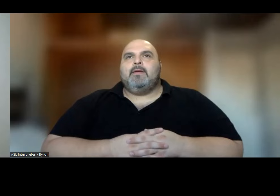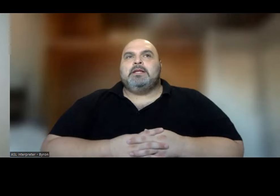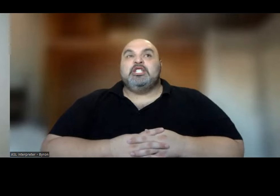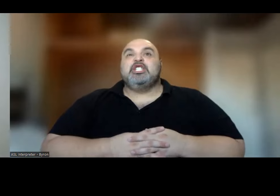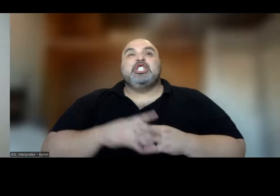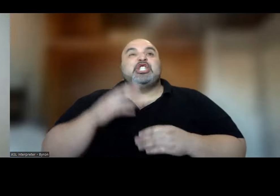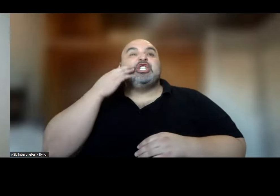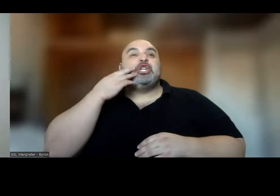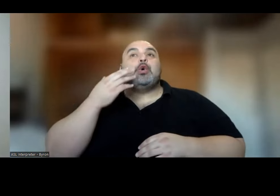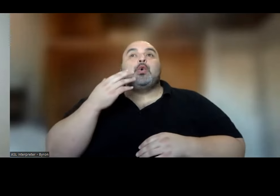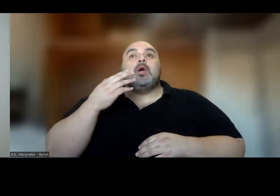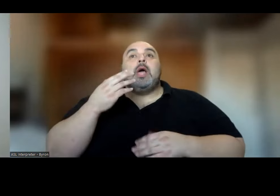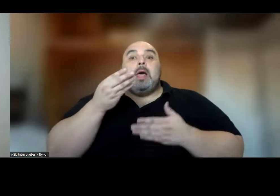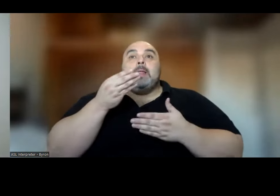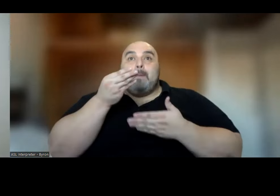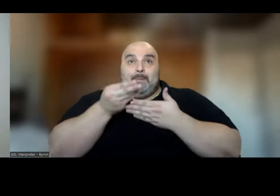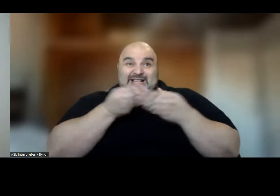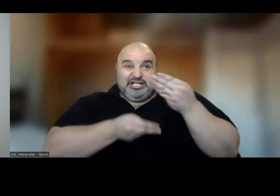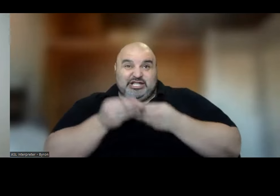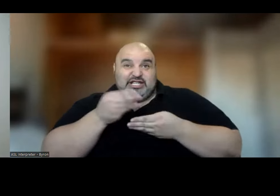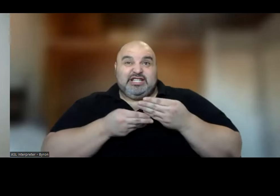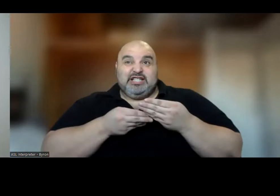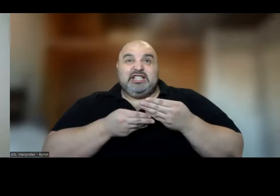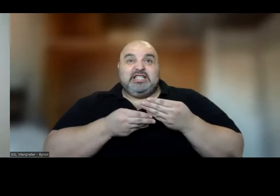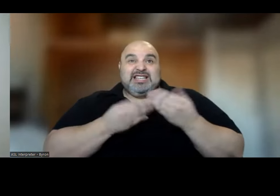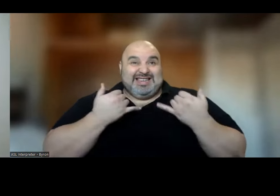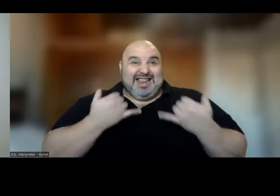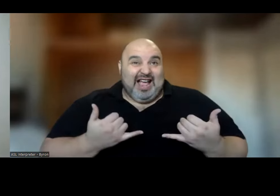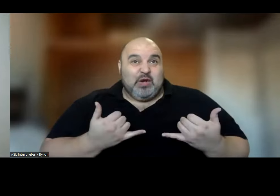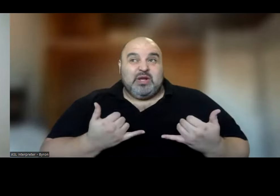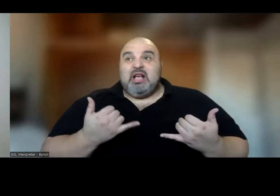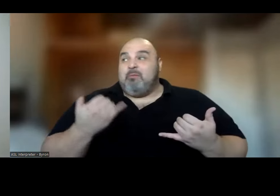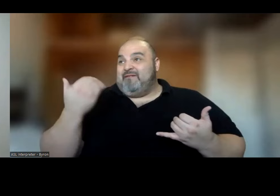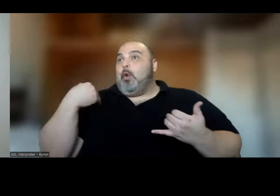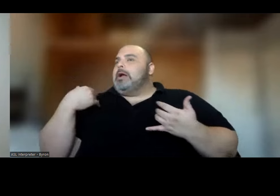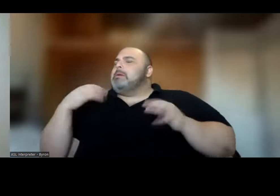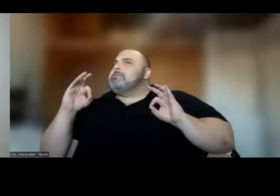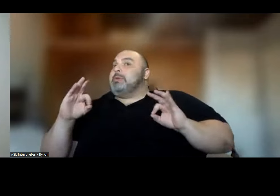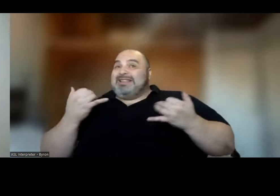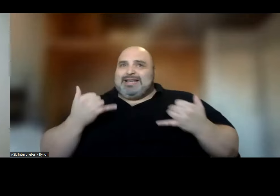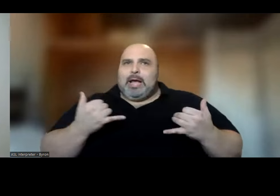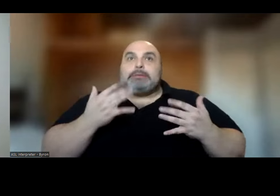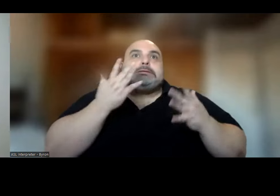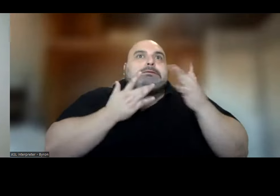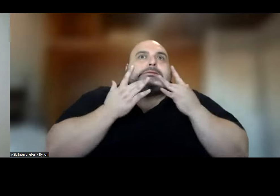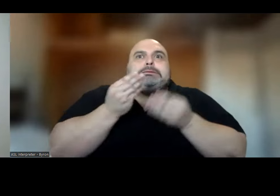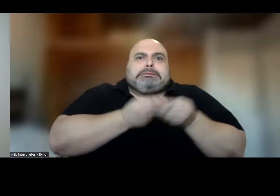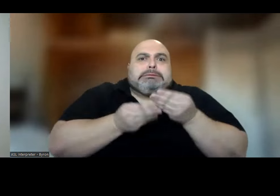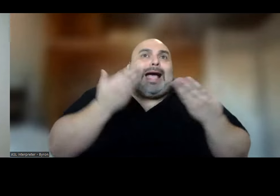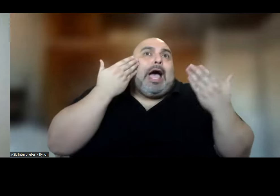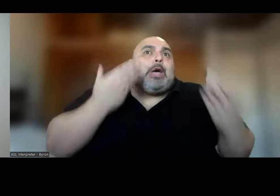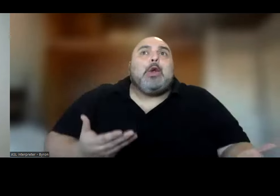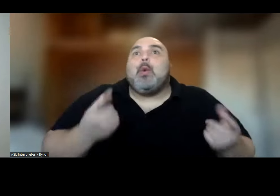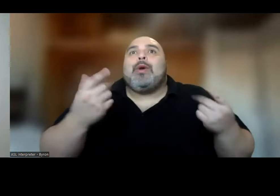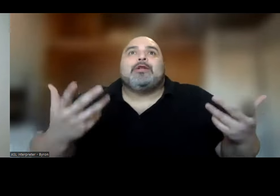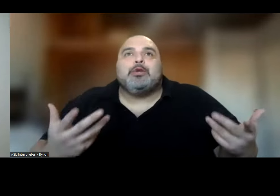uncertain, challenging budget compared to the last few, we're no strangers to this challenge. We've dealt